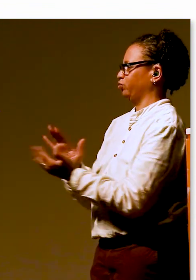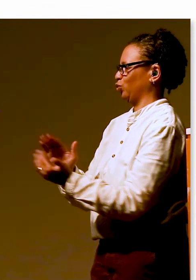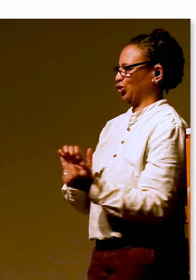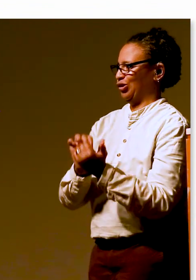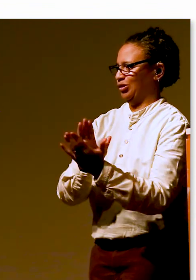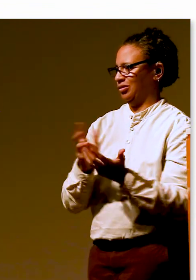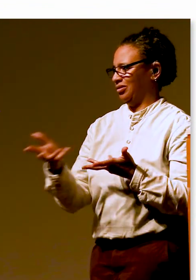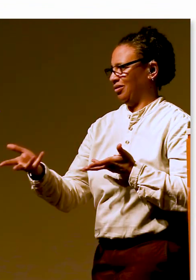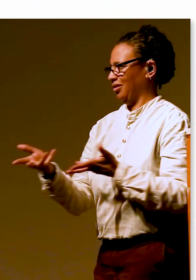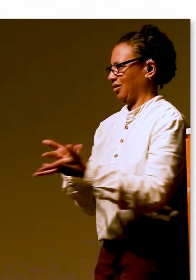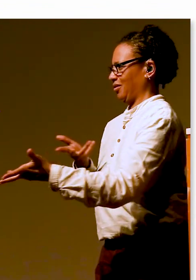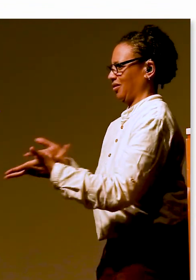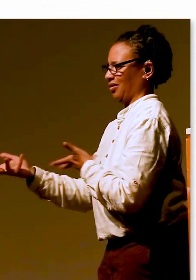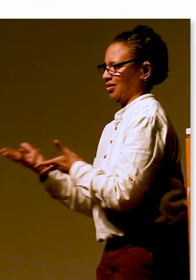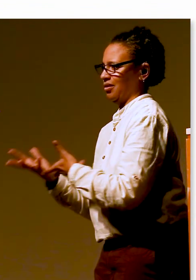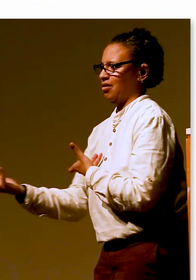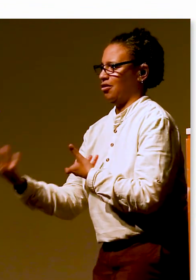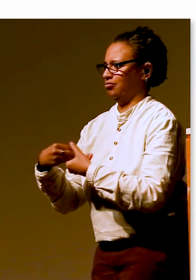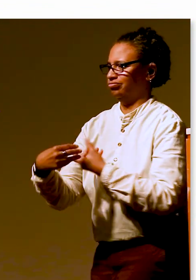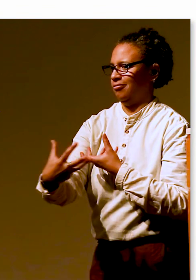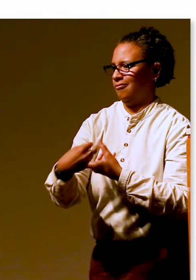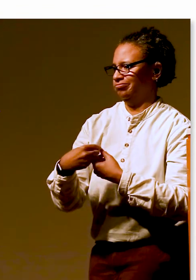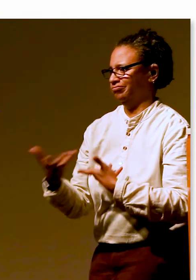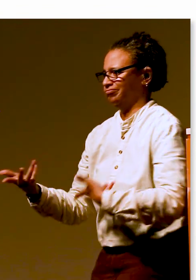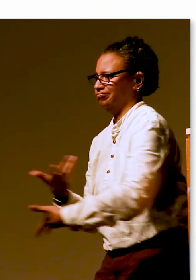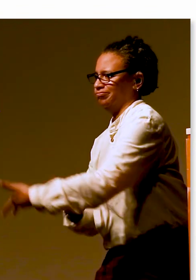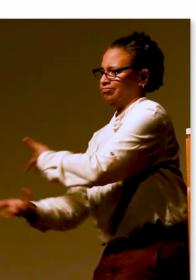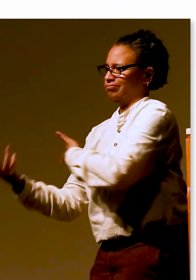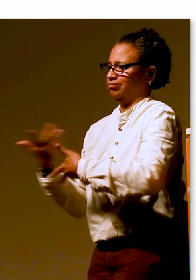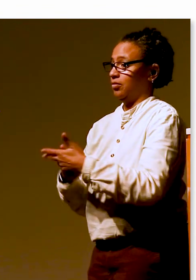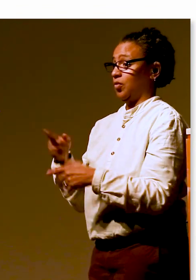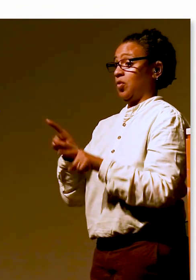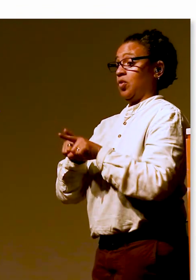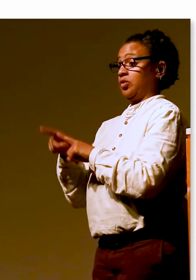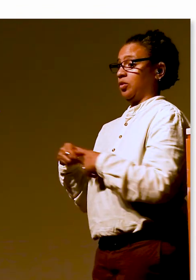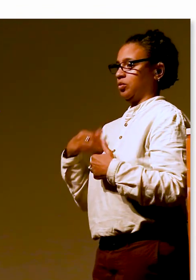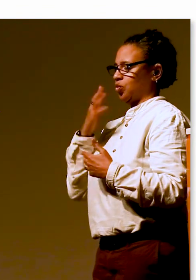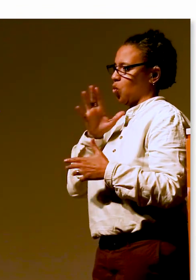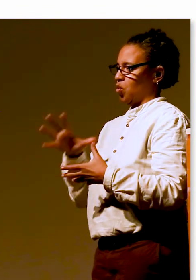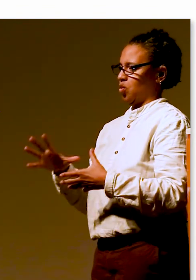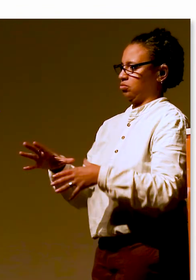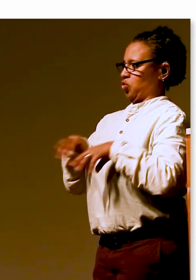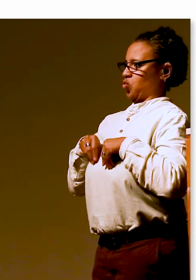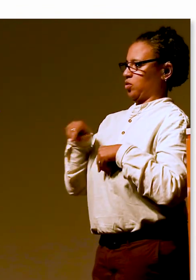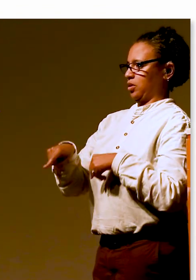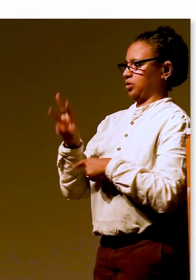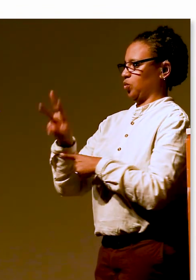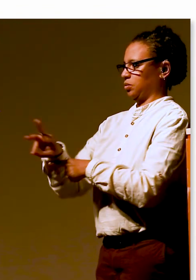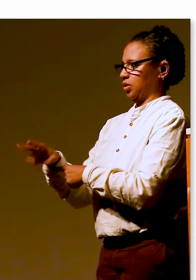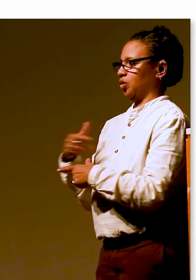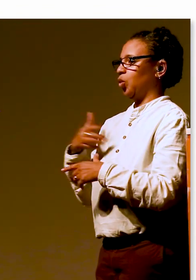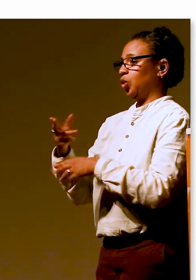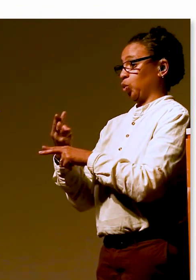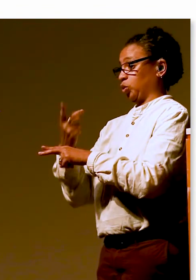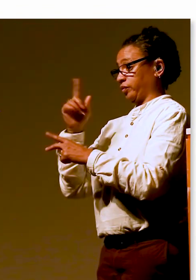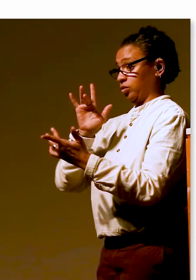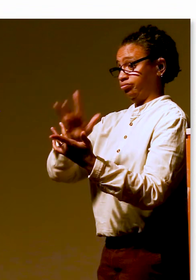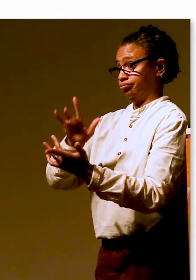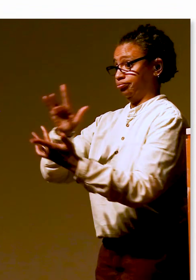other. But also, because we don't own the platforms in which we're connecting, we stand at a risk for extermination or